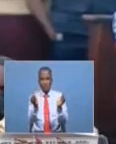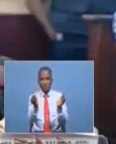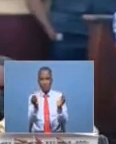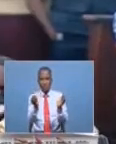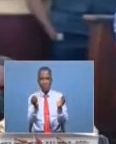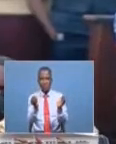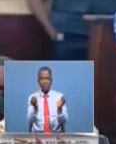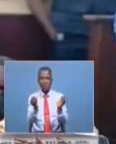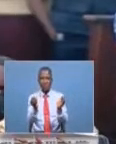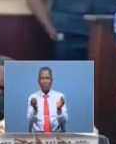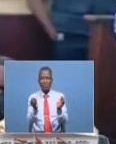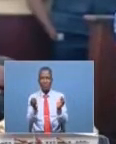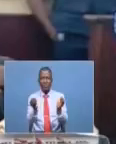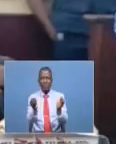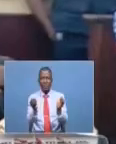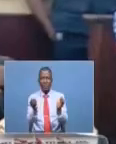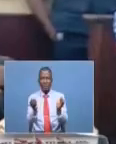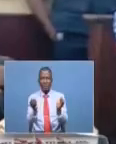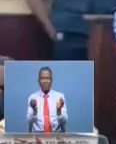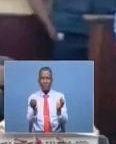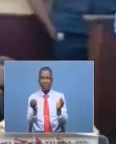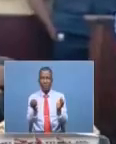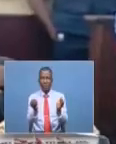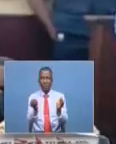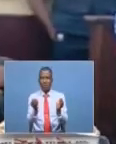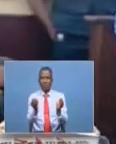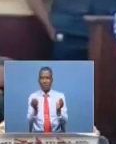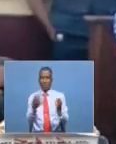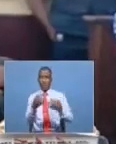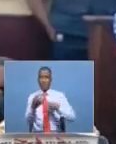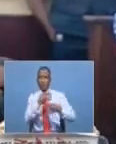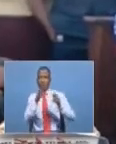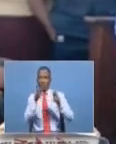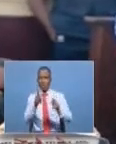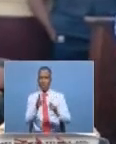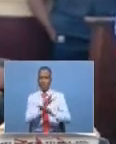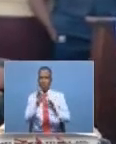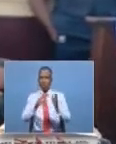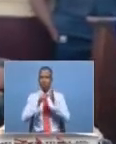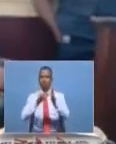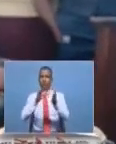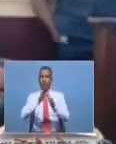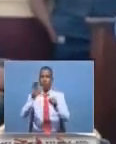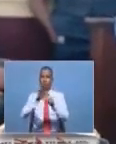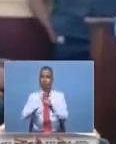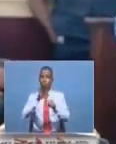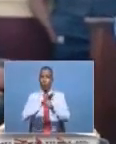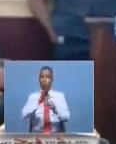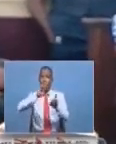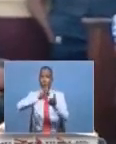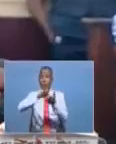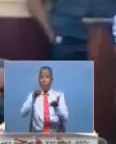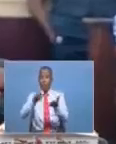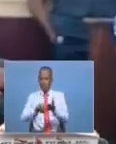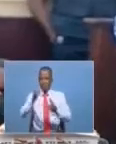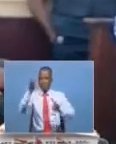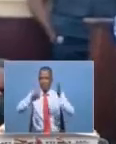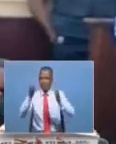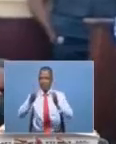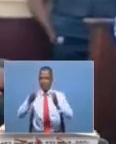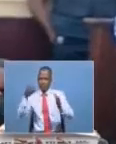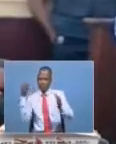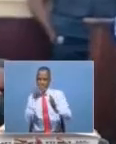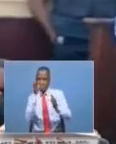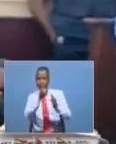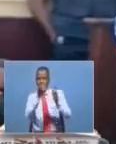8, the plaintiff contended that since the first defendant did not give evidence, judgment should have been entered against him. I do